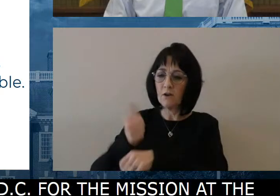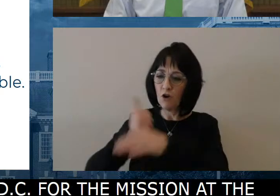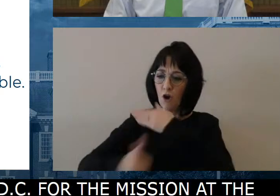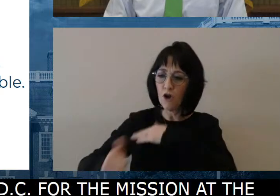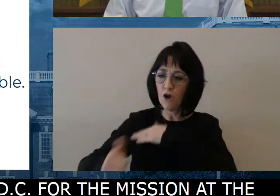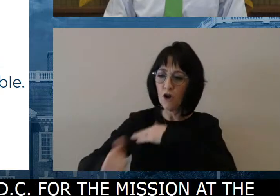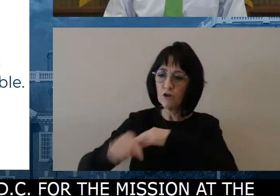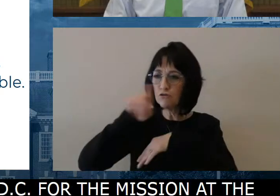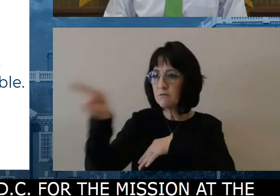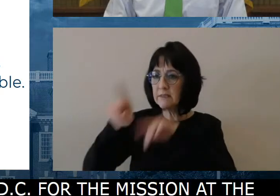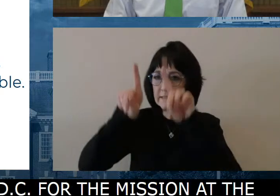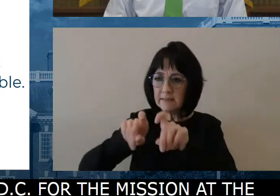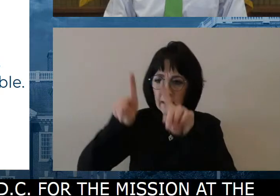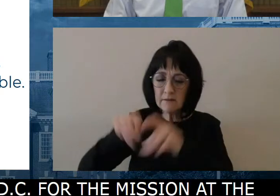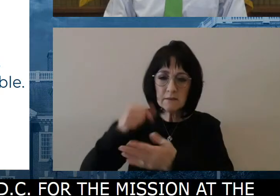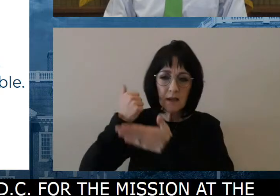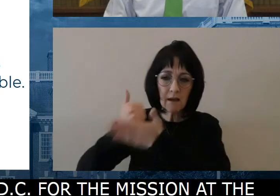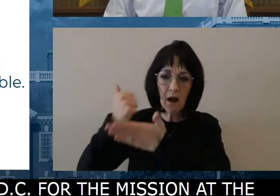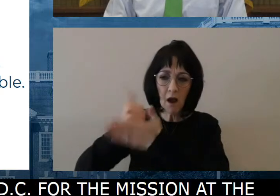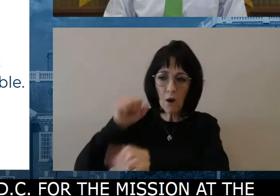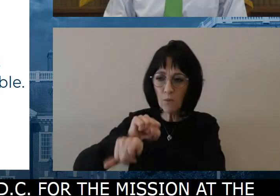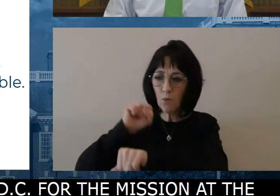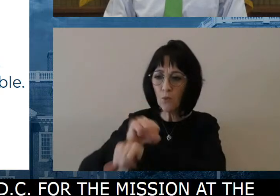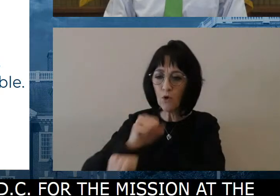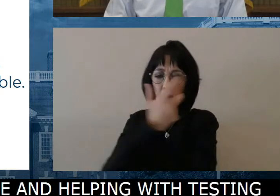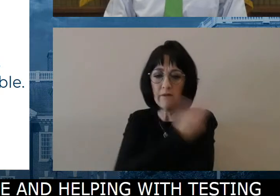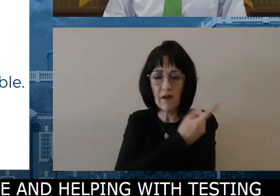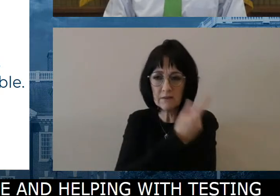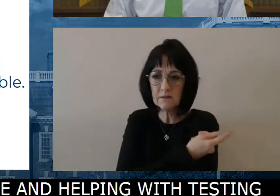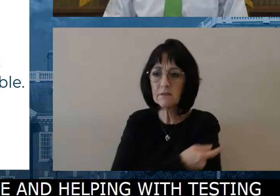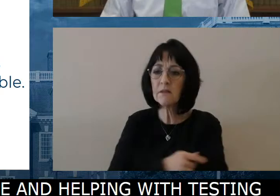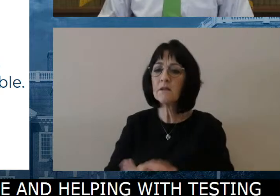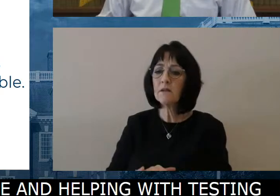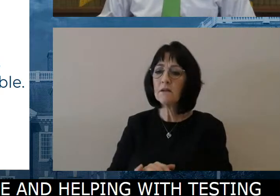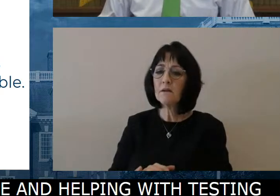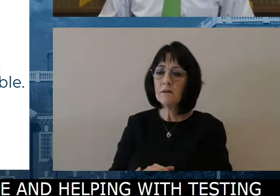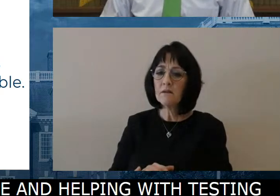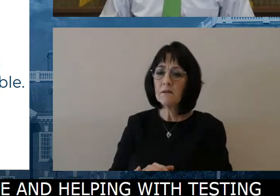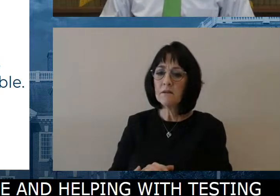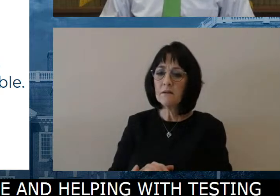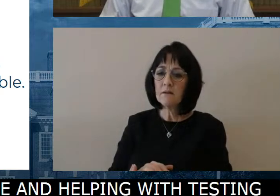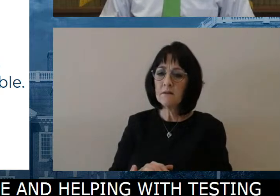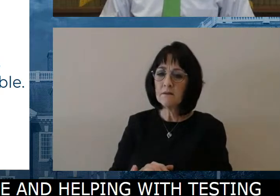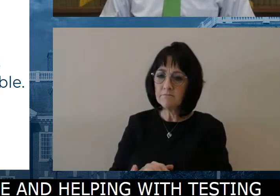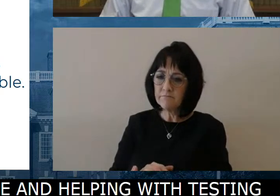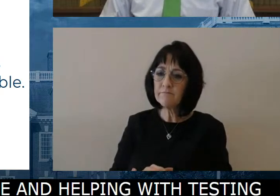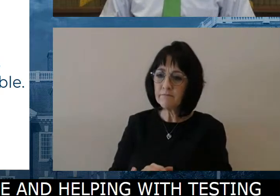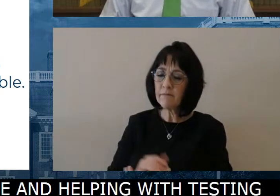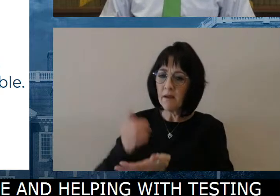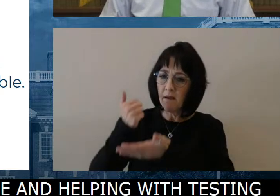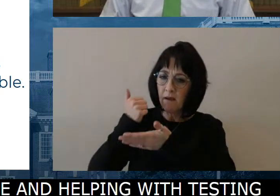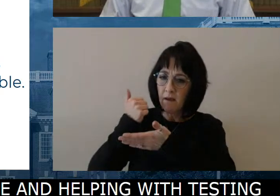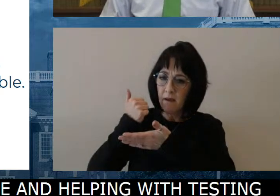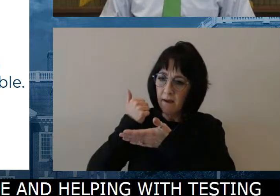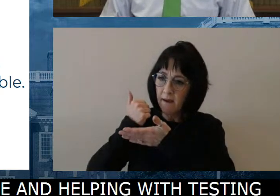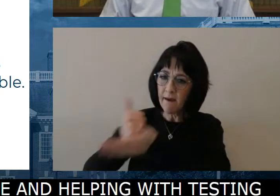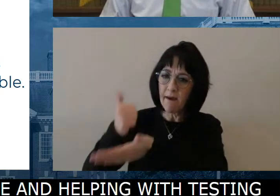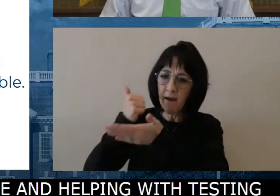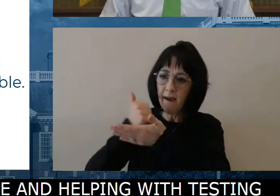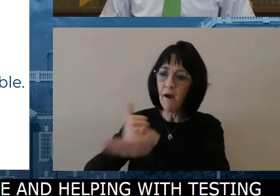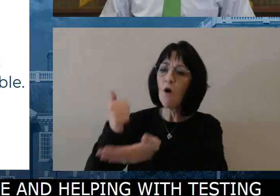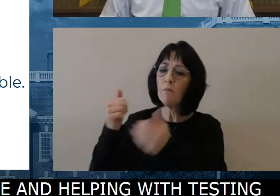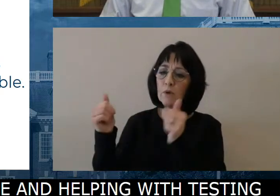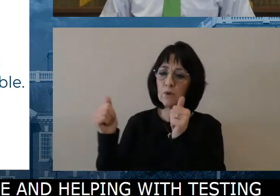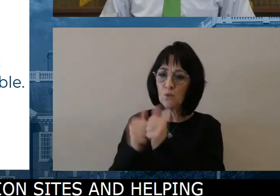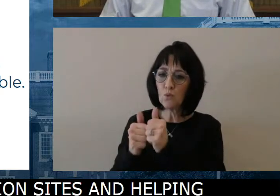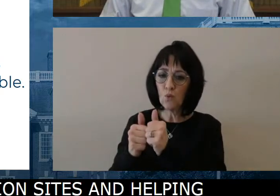testing sites, helping with vaccination sites, helping, importantly, it's often missed, with data input and